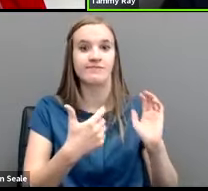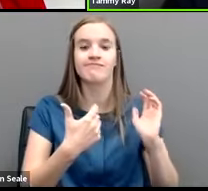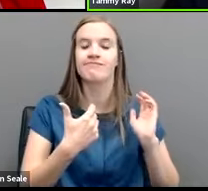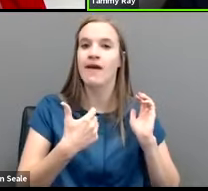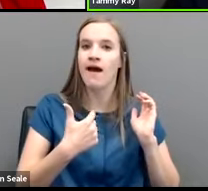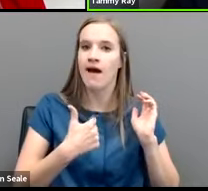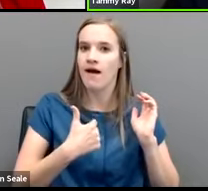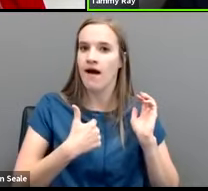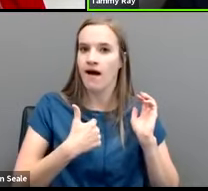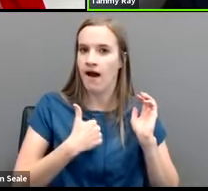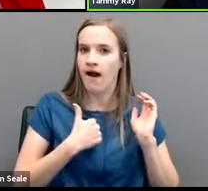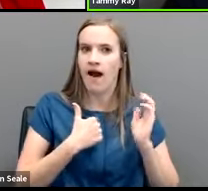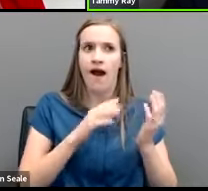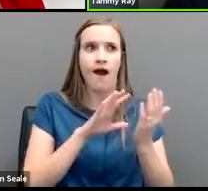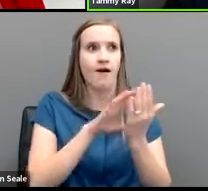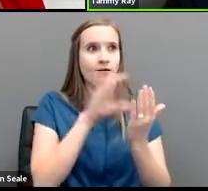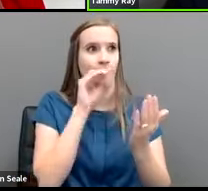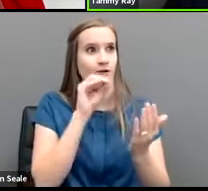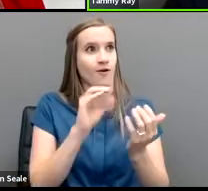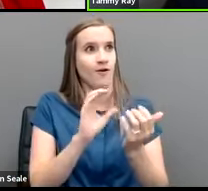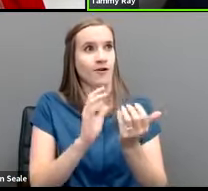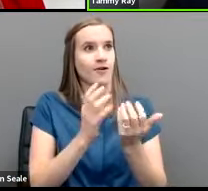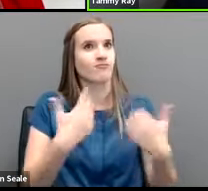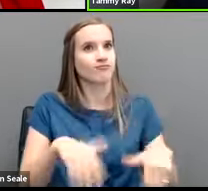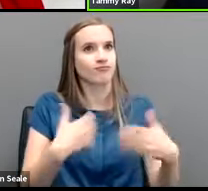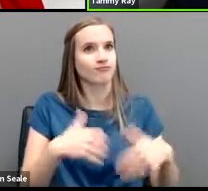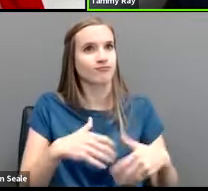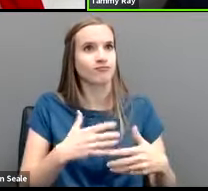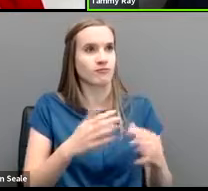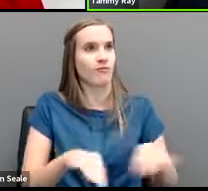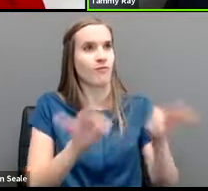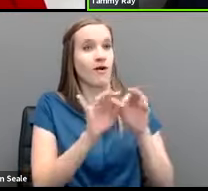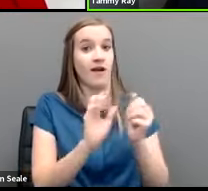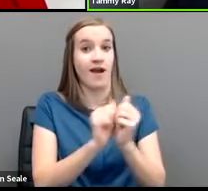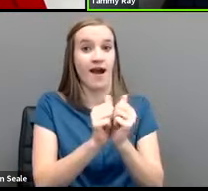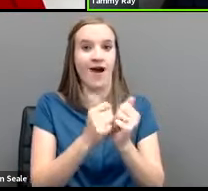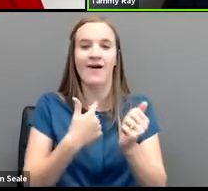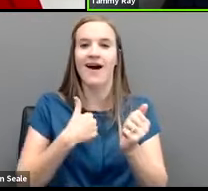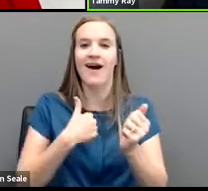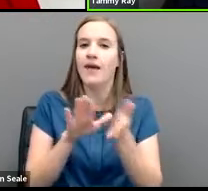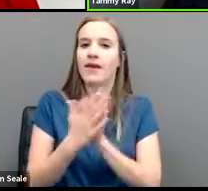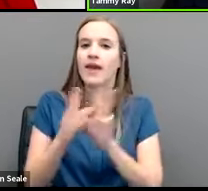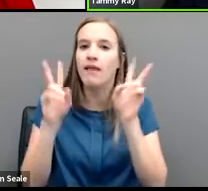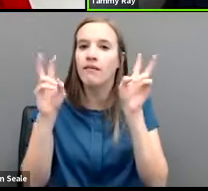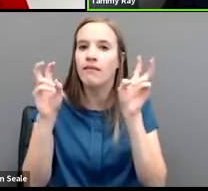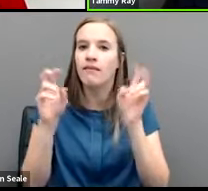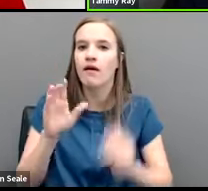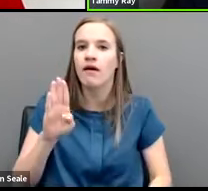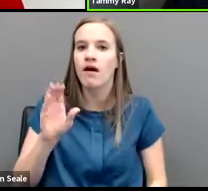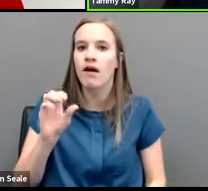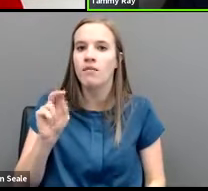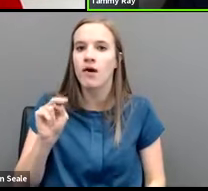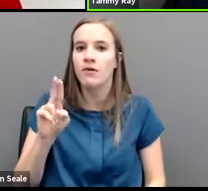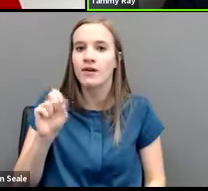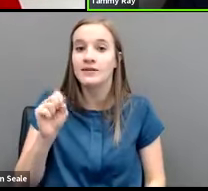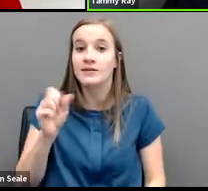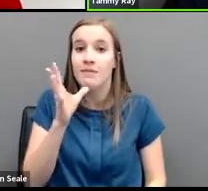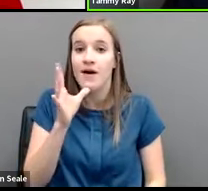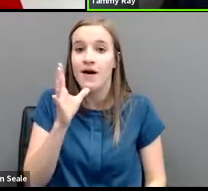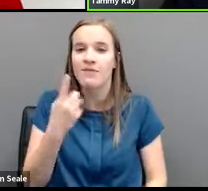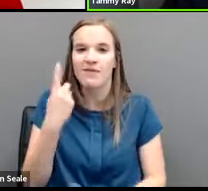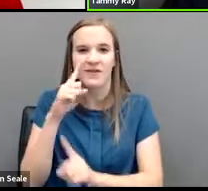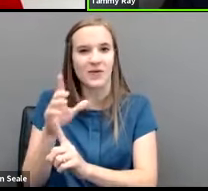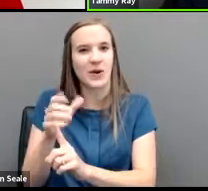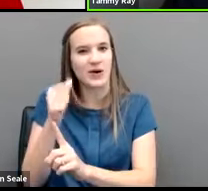fortune to be a bonus mom to a young woman named Molly Falls. And she used a